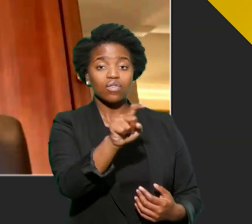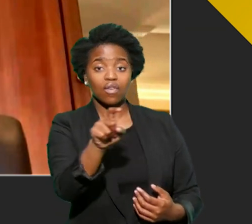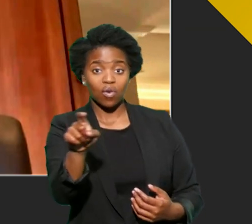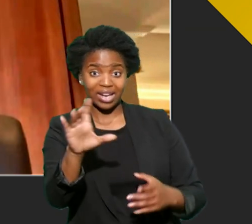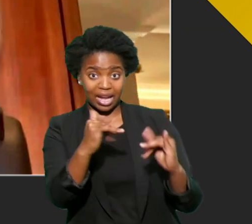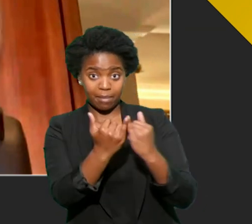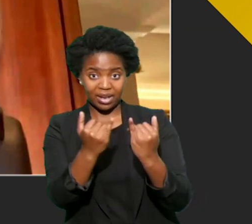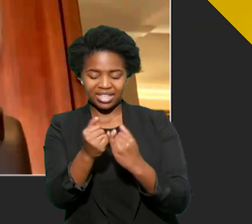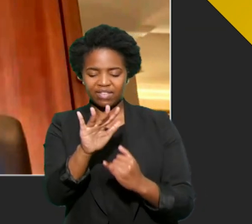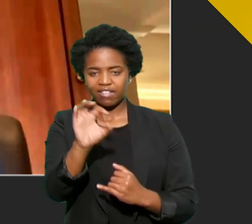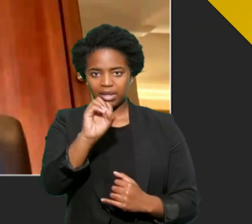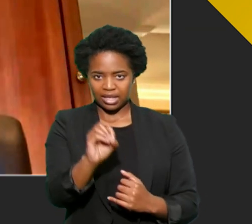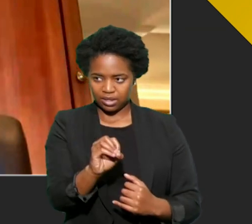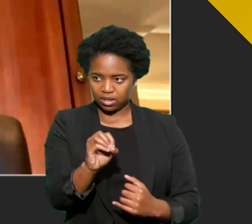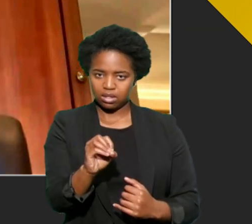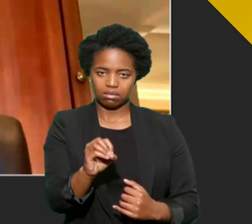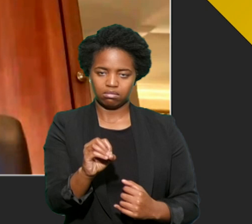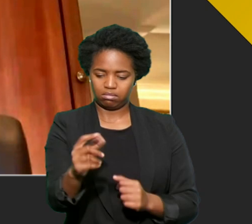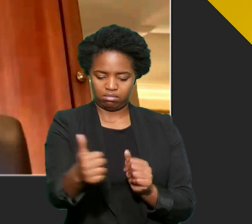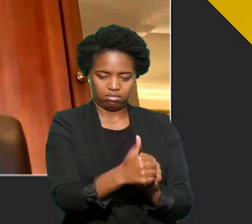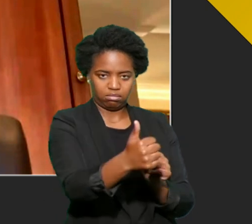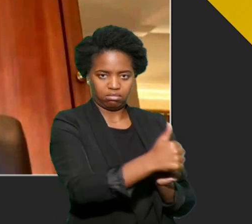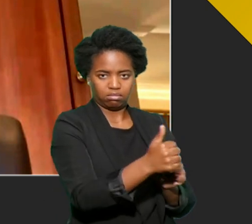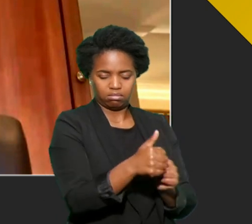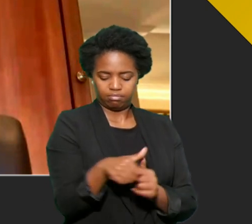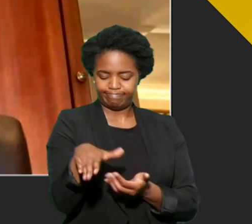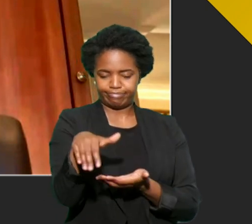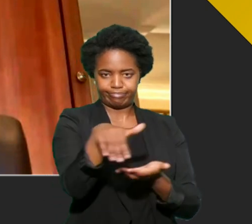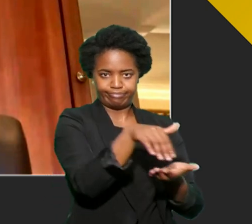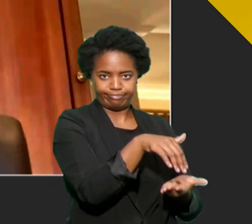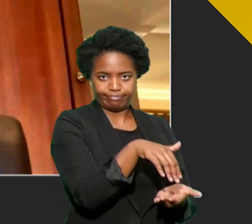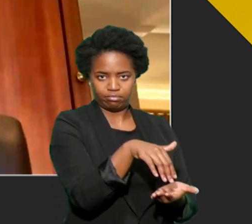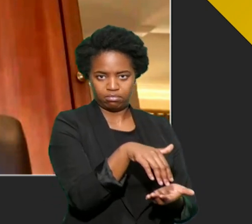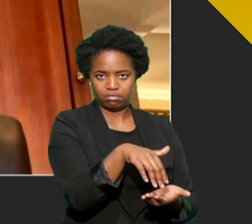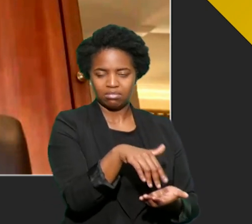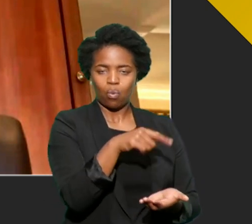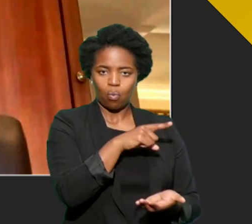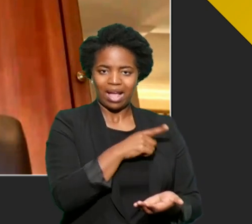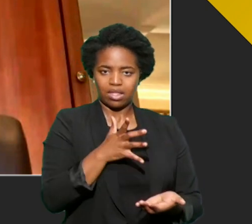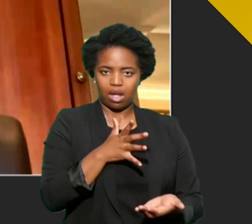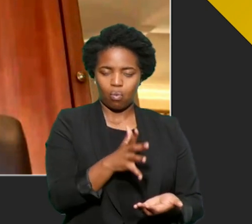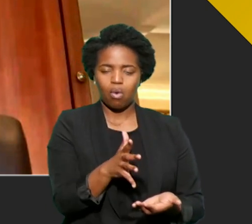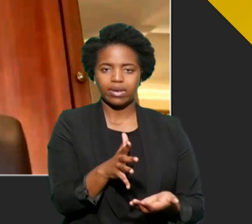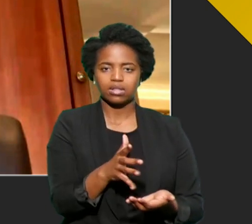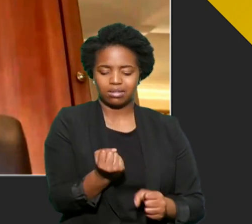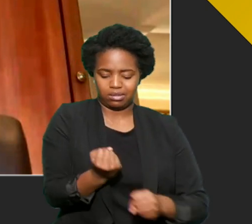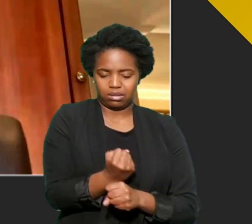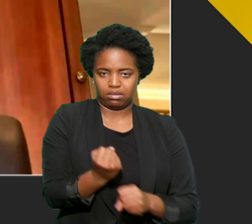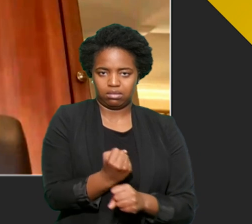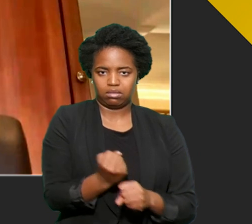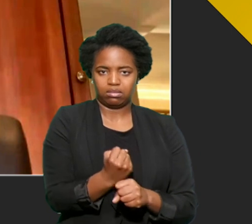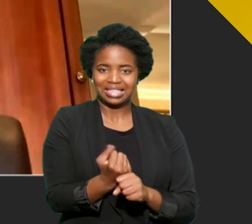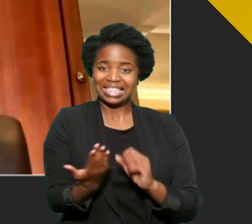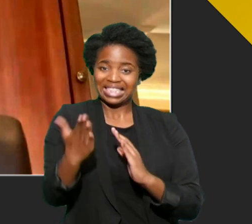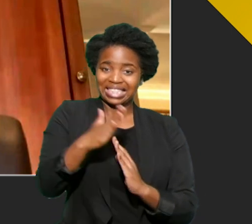was to invest where the telecommunication companies are not, and they